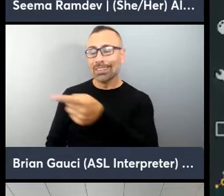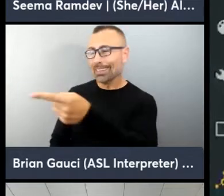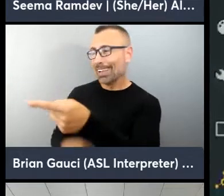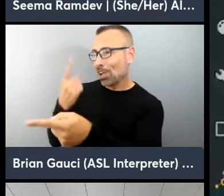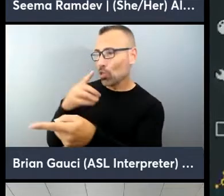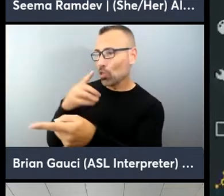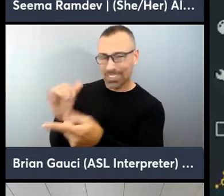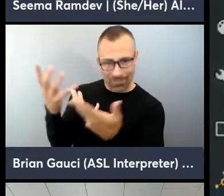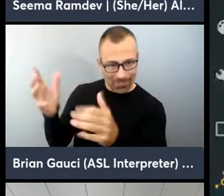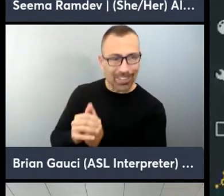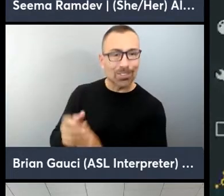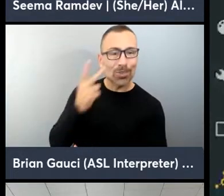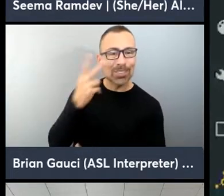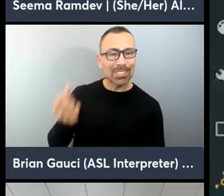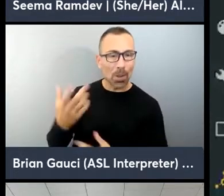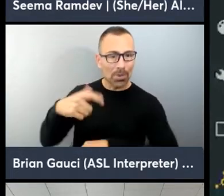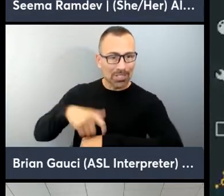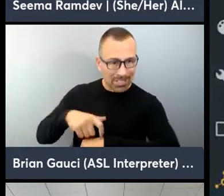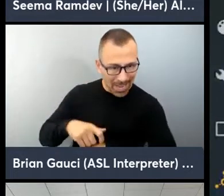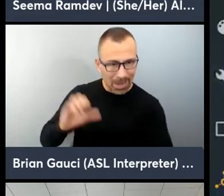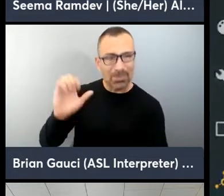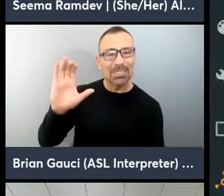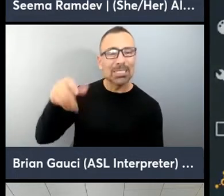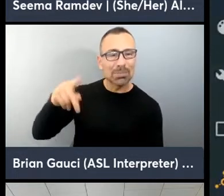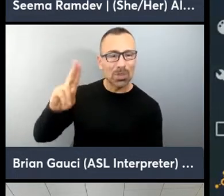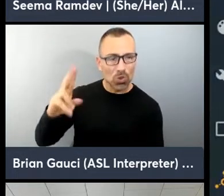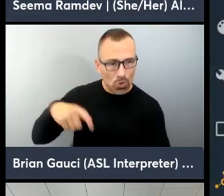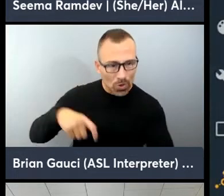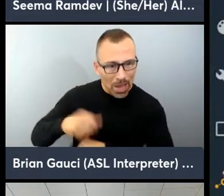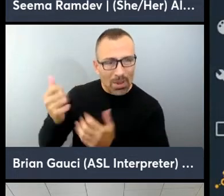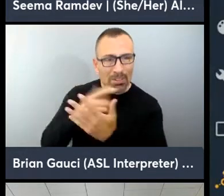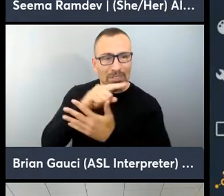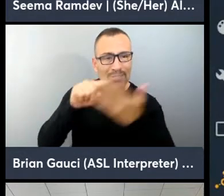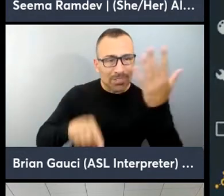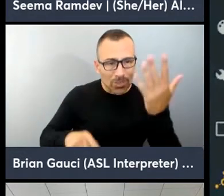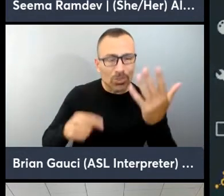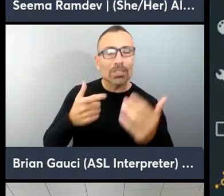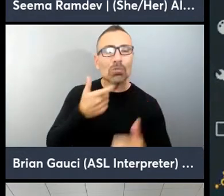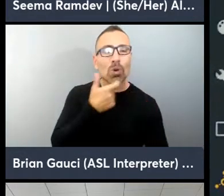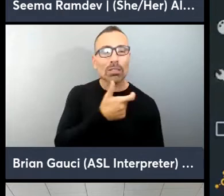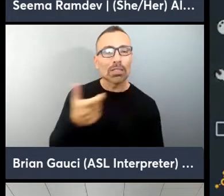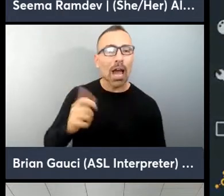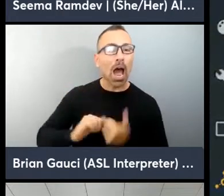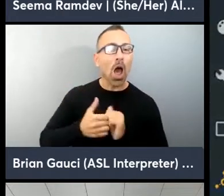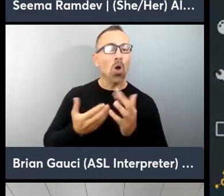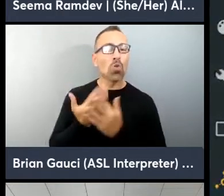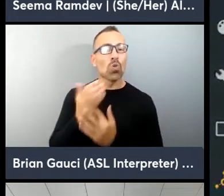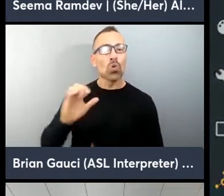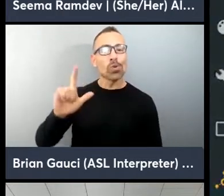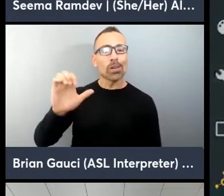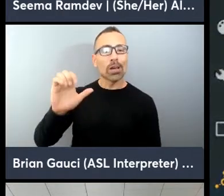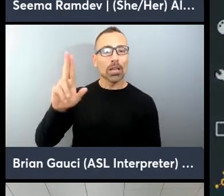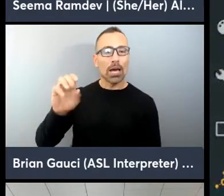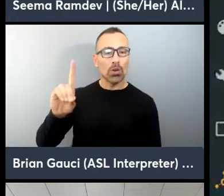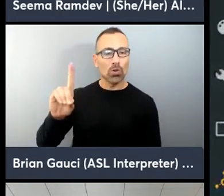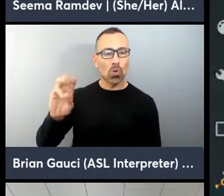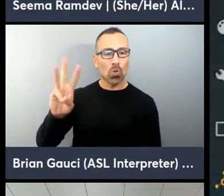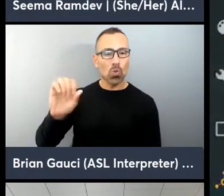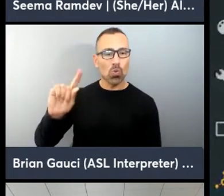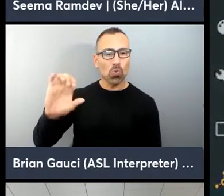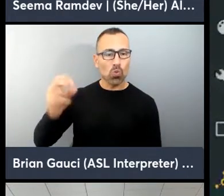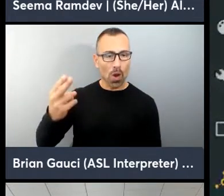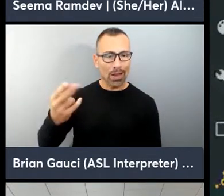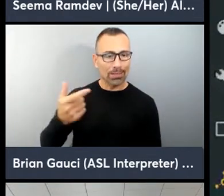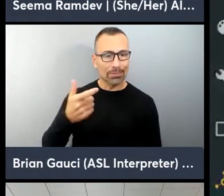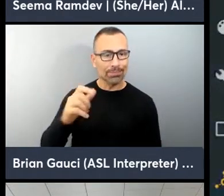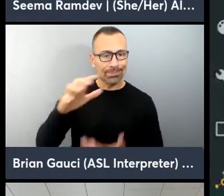it took and the overall CPU Right, time and everything too. So you can look into that through CloudWatch metrics, I imagine. you can, yeah. Okay. And here we're